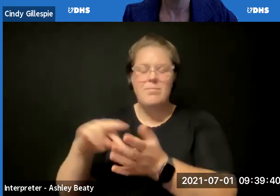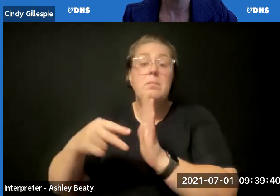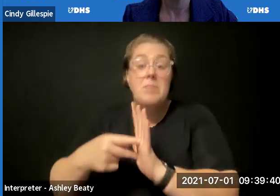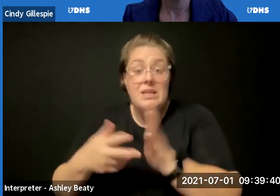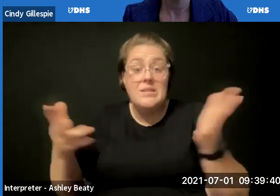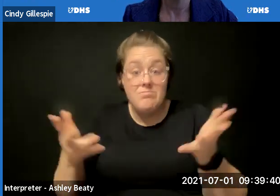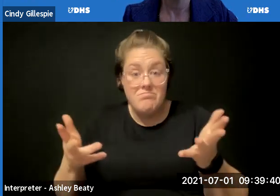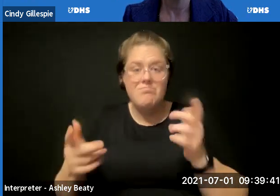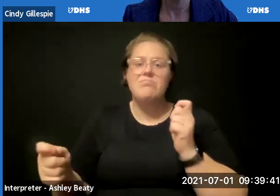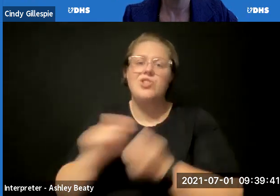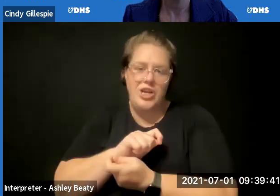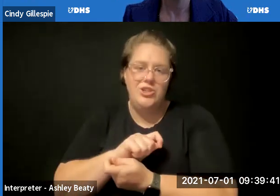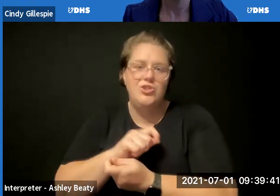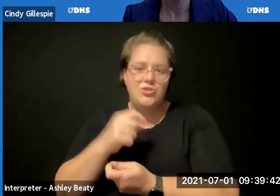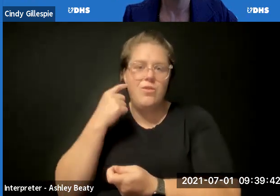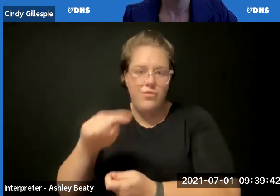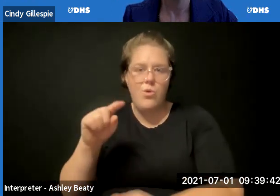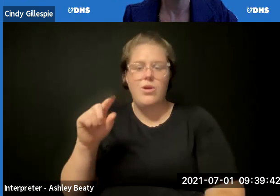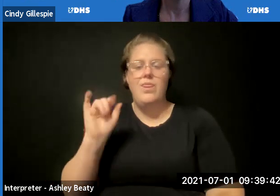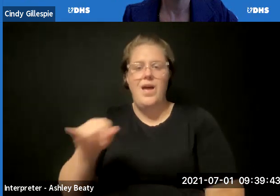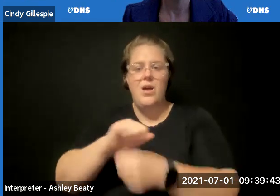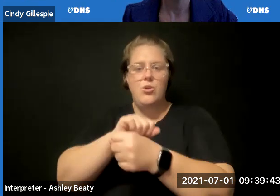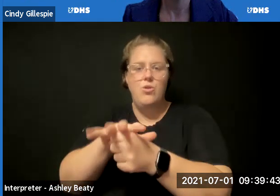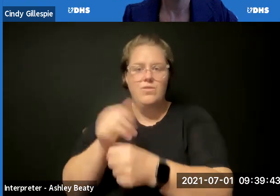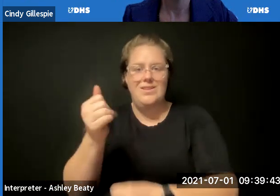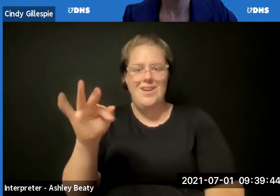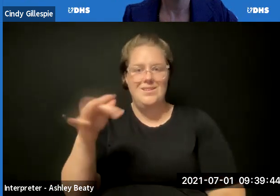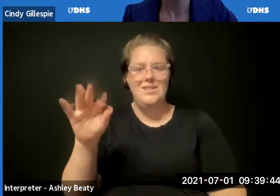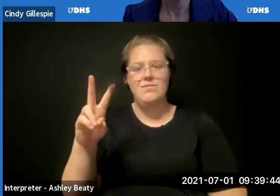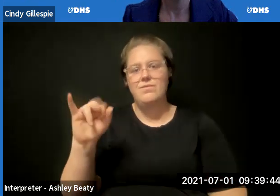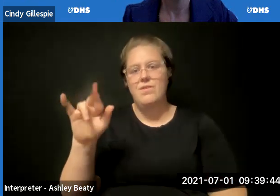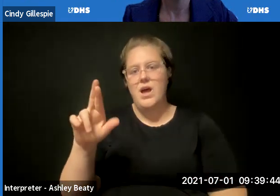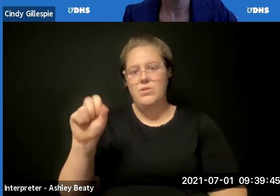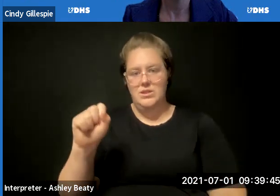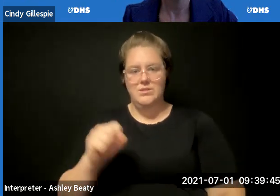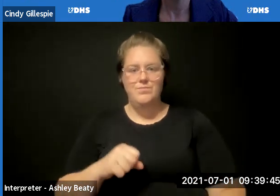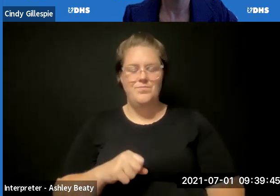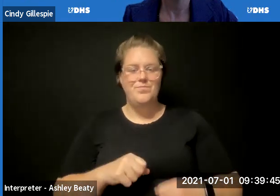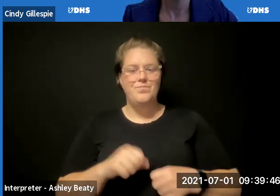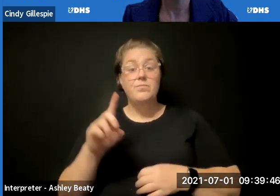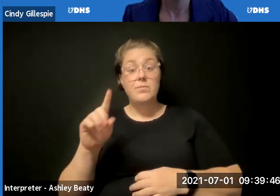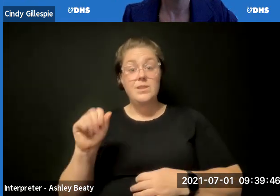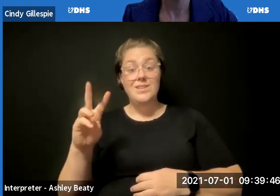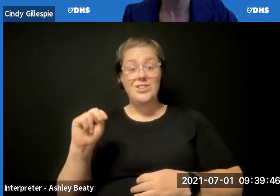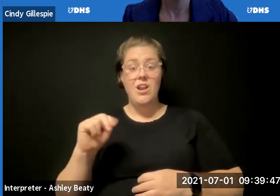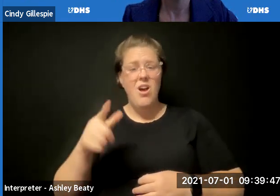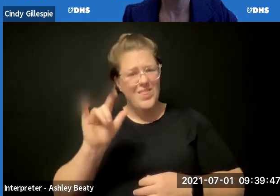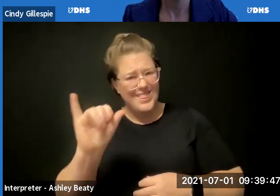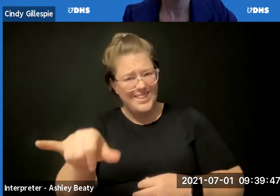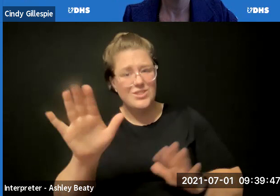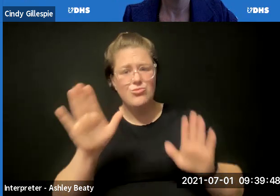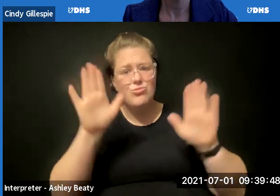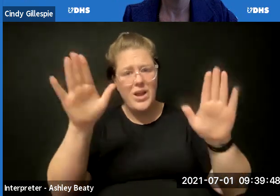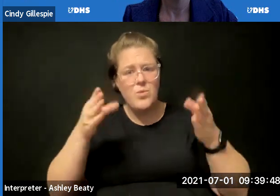that's out there. That's a really great way to think about it, because I know that's something many of us think about is like, oh, okay, with the